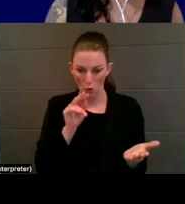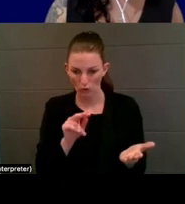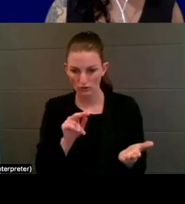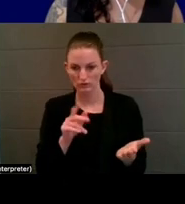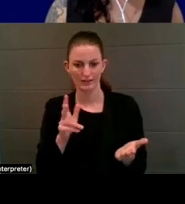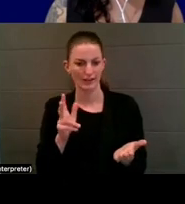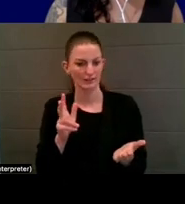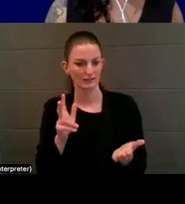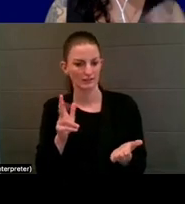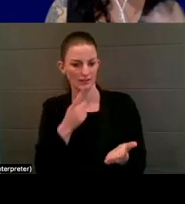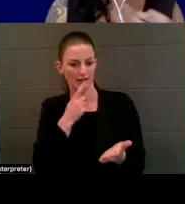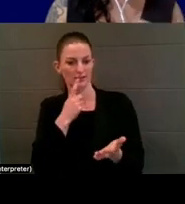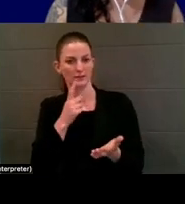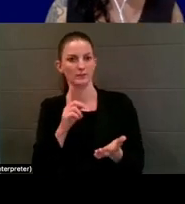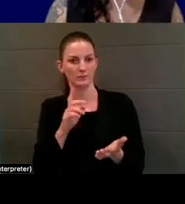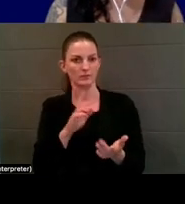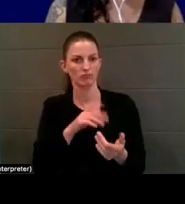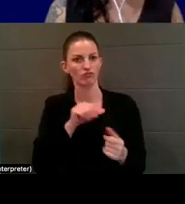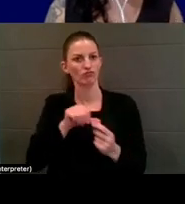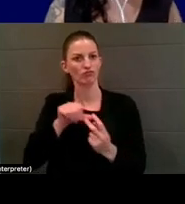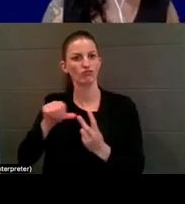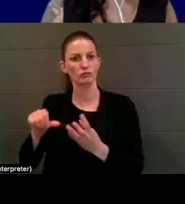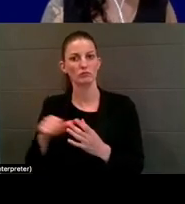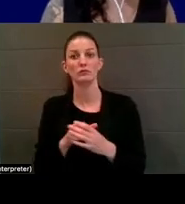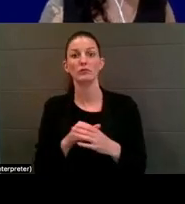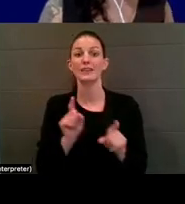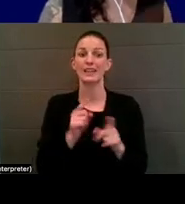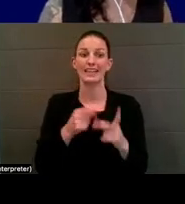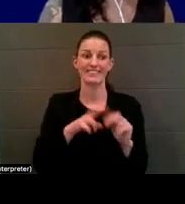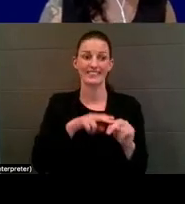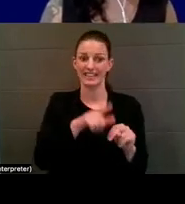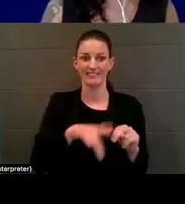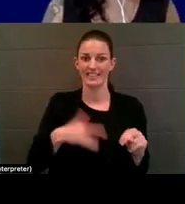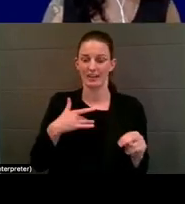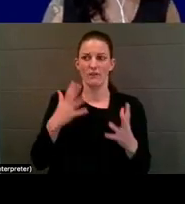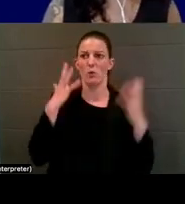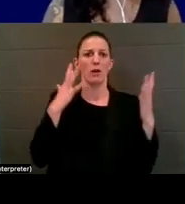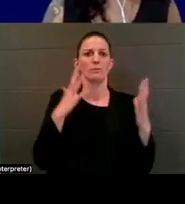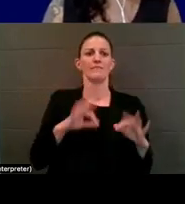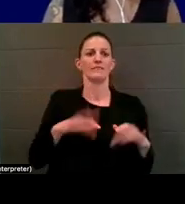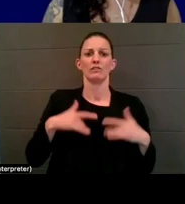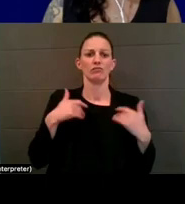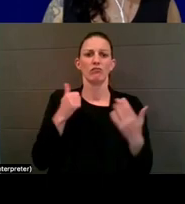how John can spit a food out if he's overwhelmed to keep him safe.